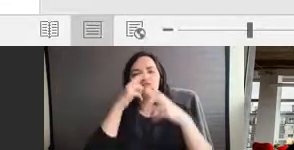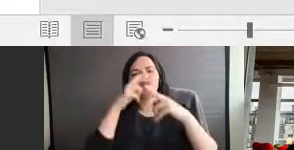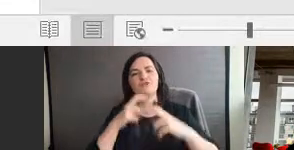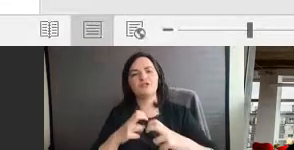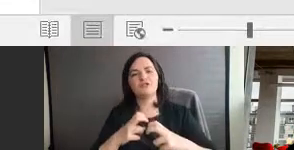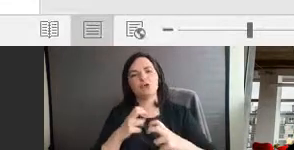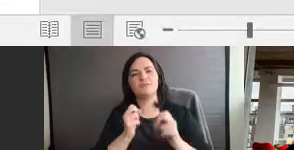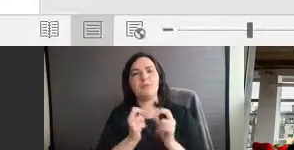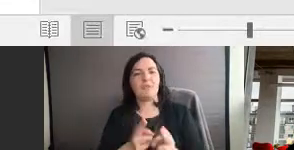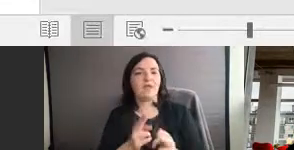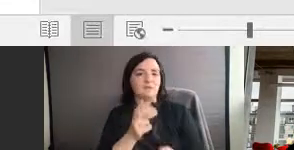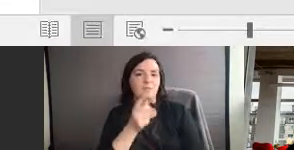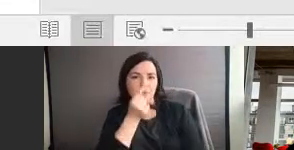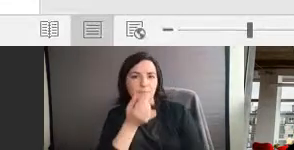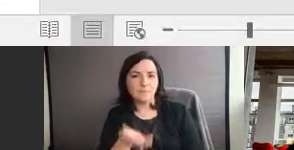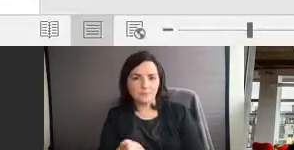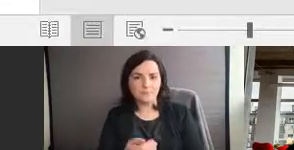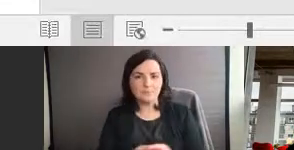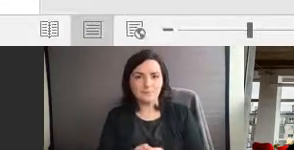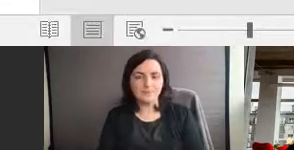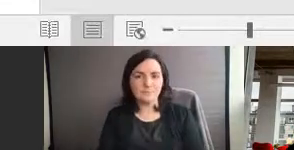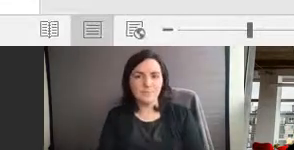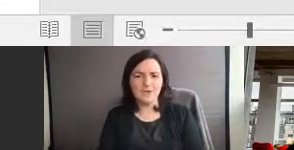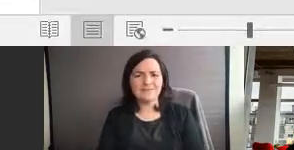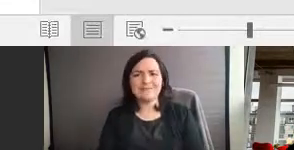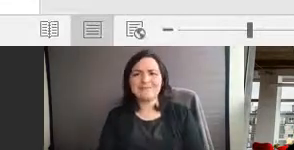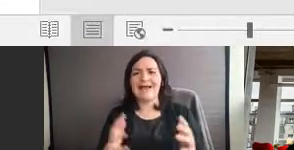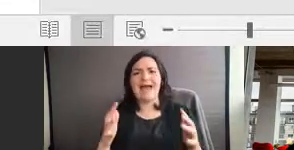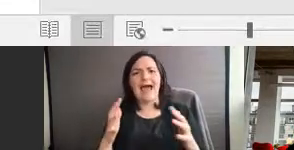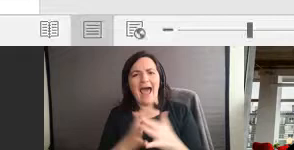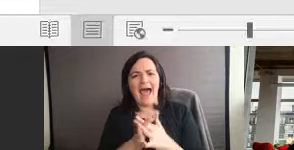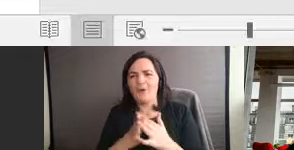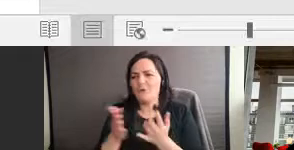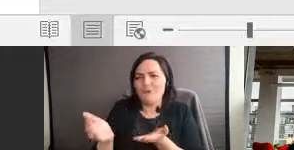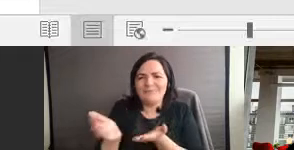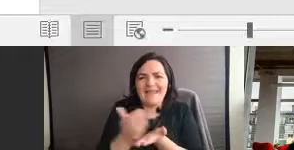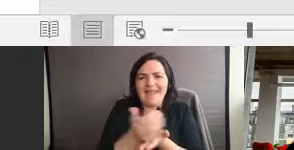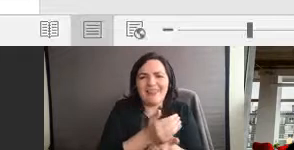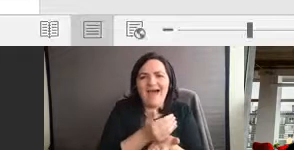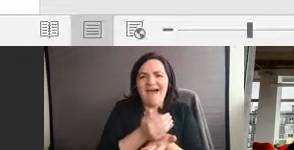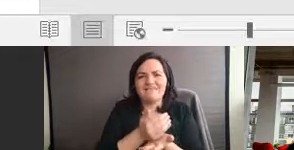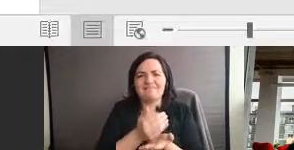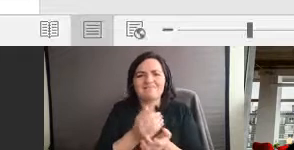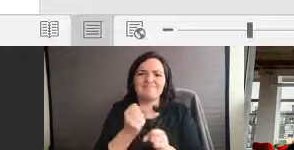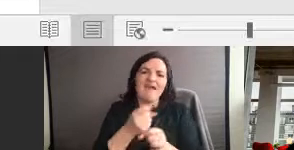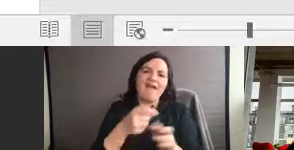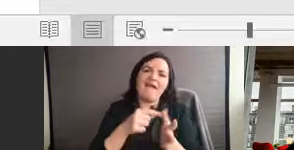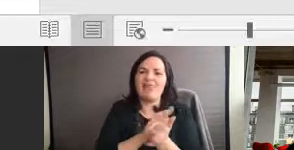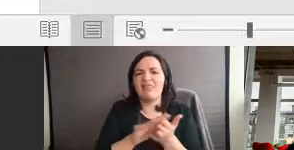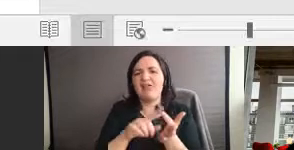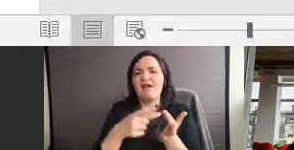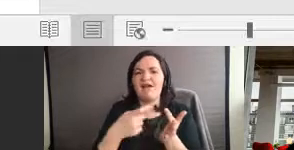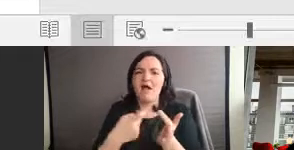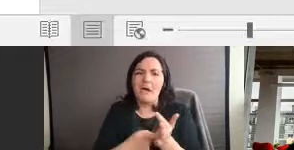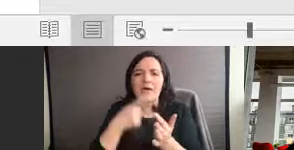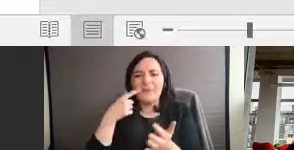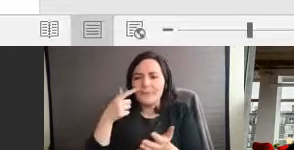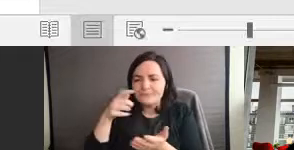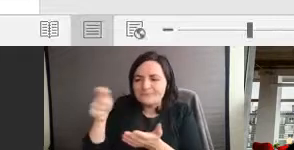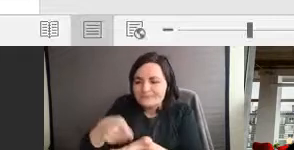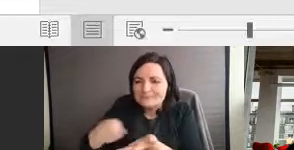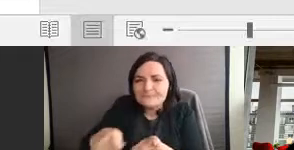the research methods is all about how are you going to gather the data, the information that will enable